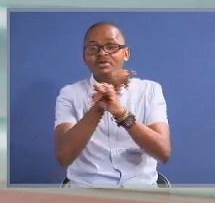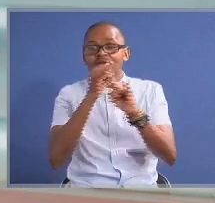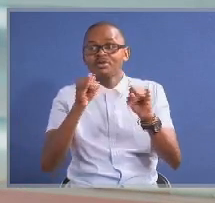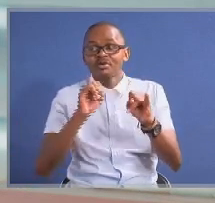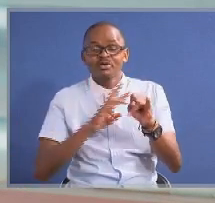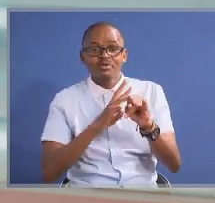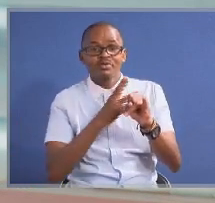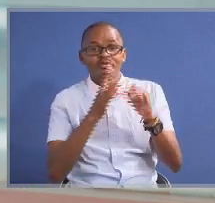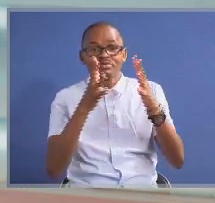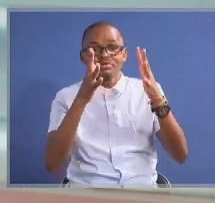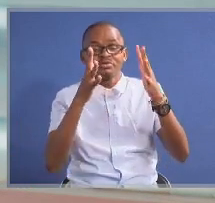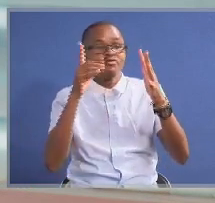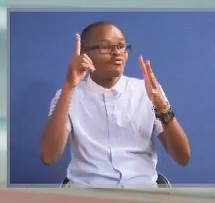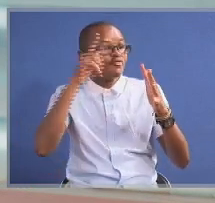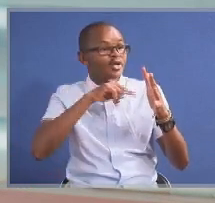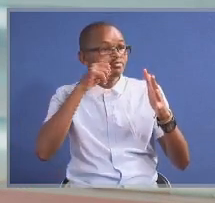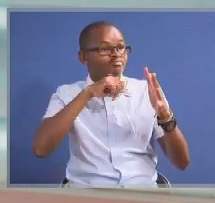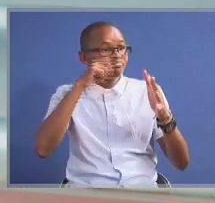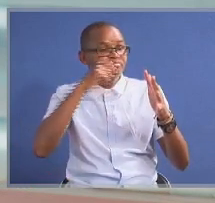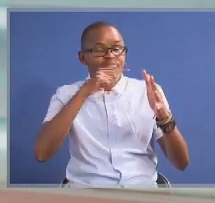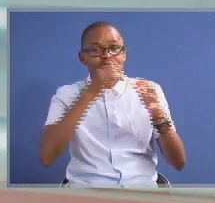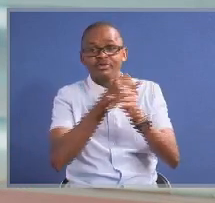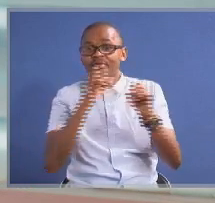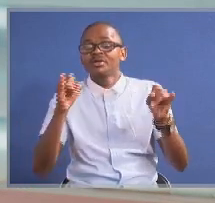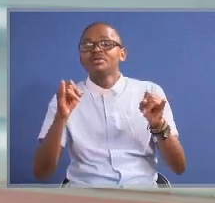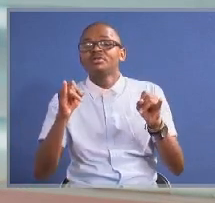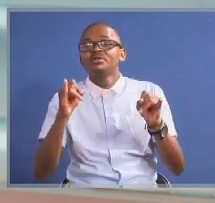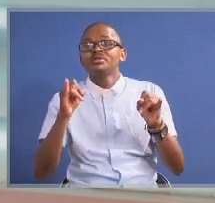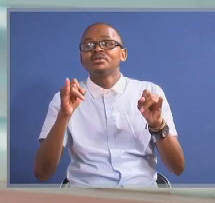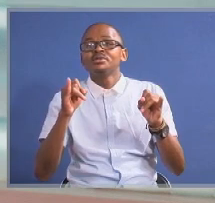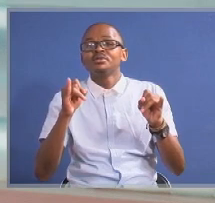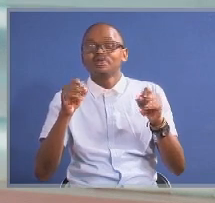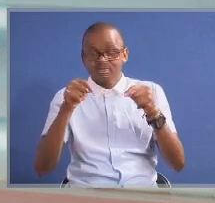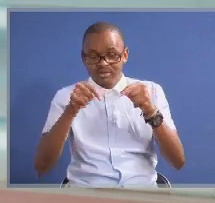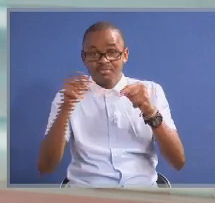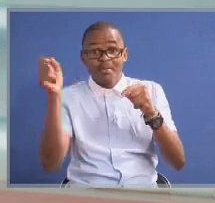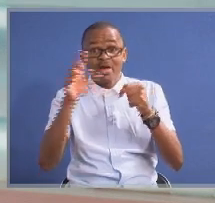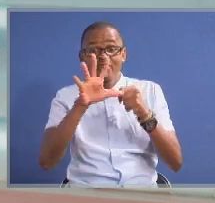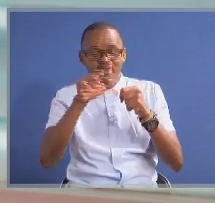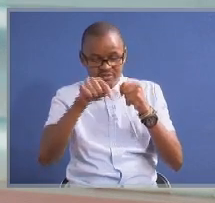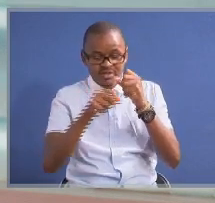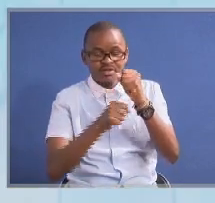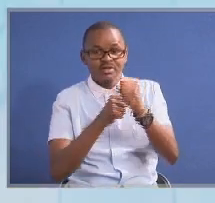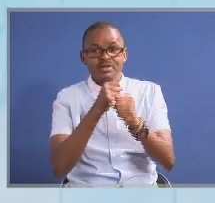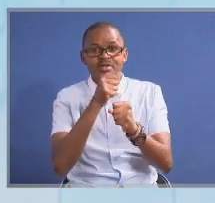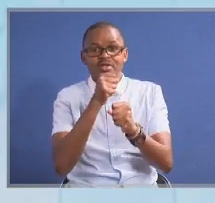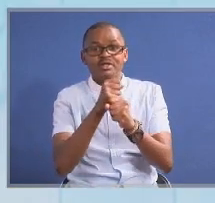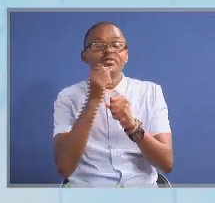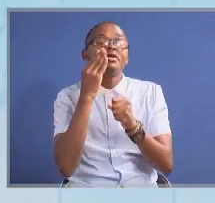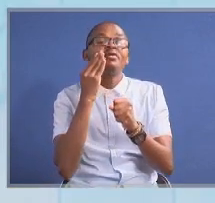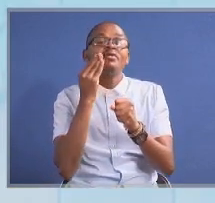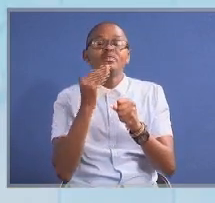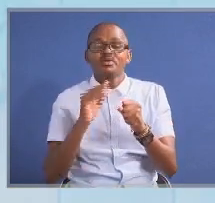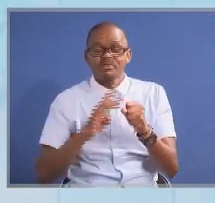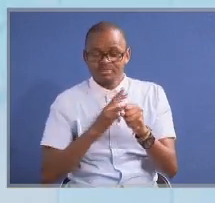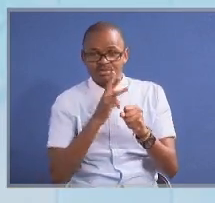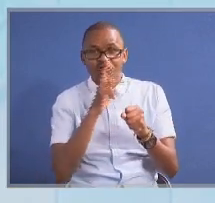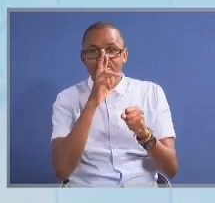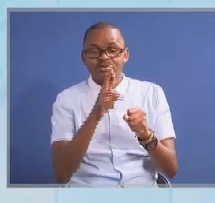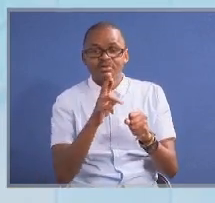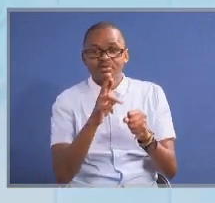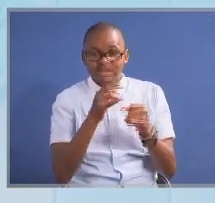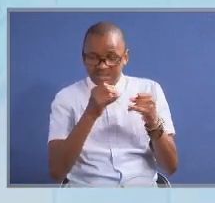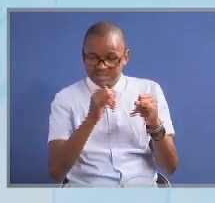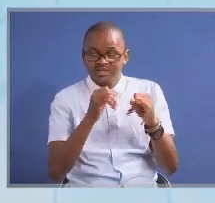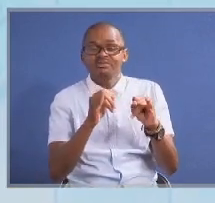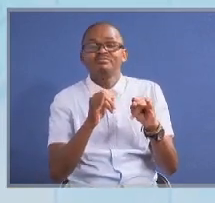No, we've celebrated it already. You did? In May this year. It's an experience, so we have